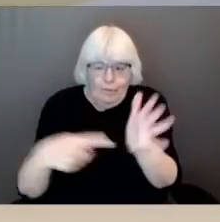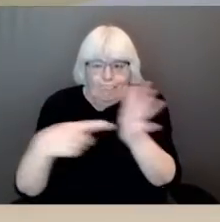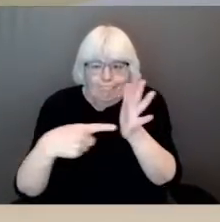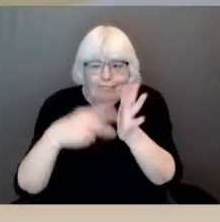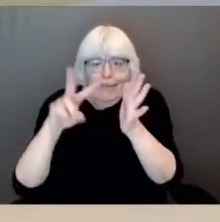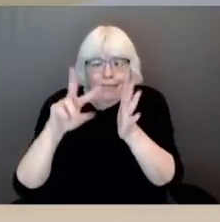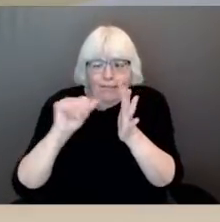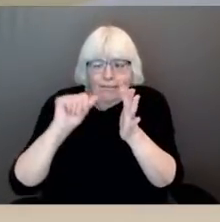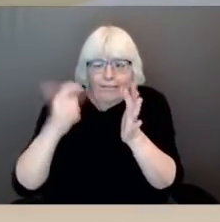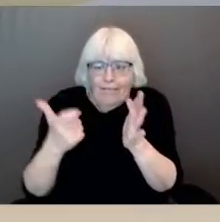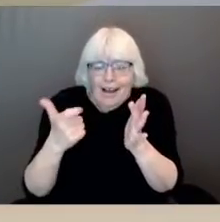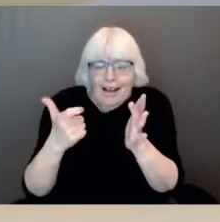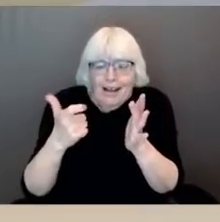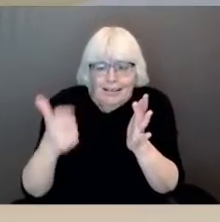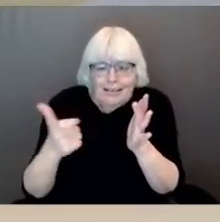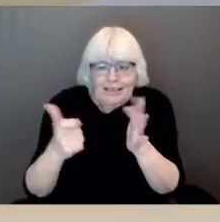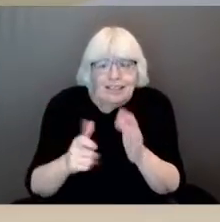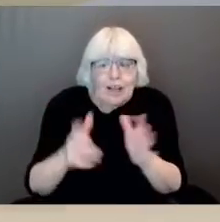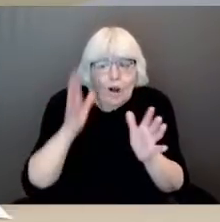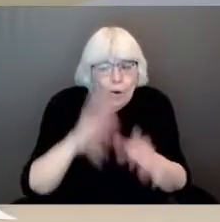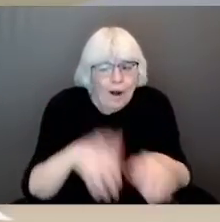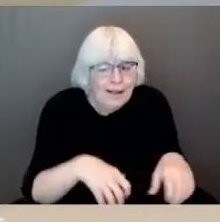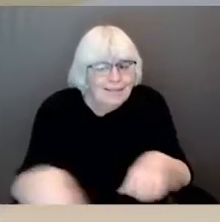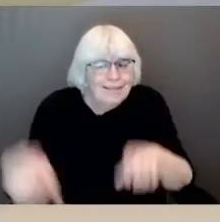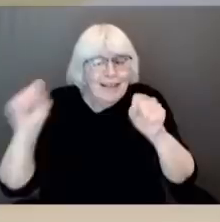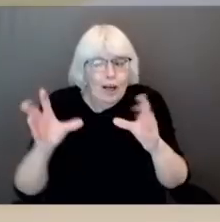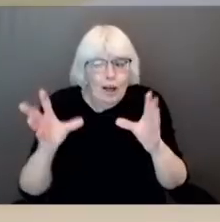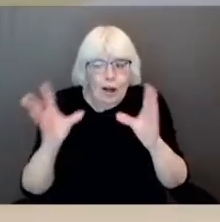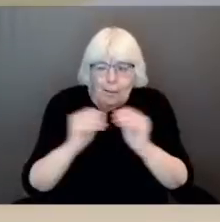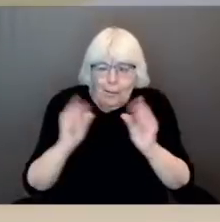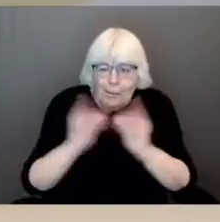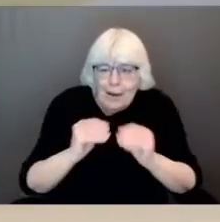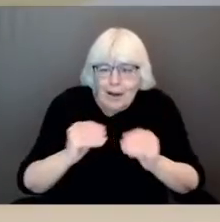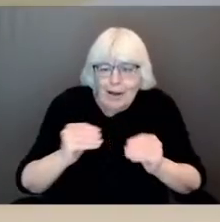and a recent technical briefing for the media.